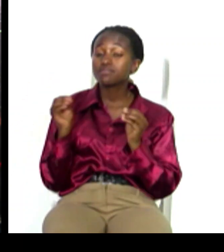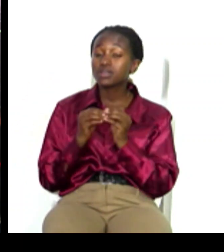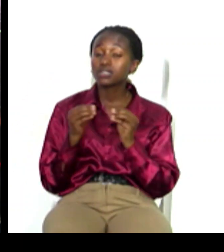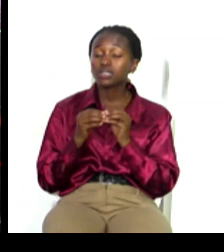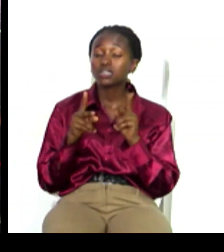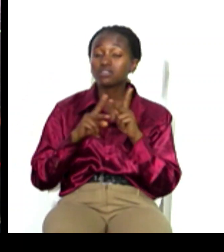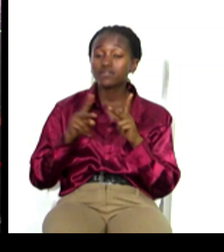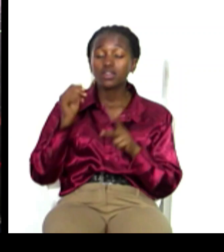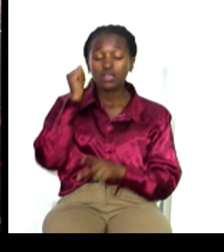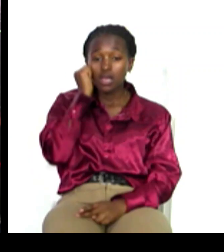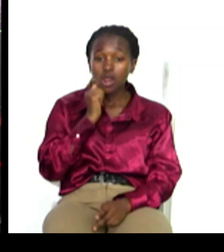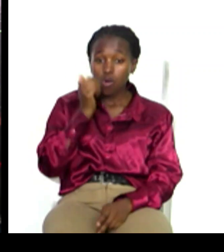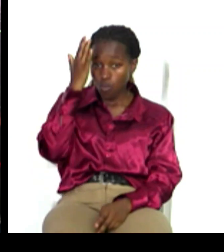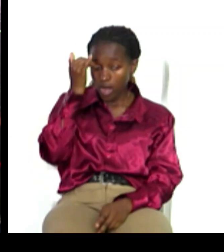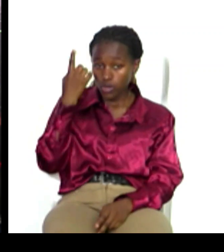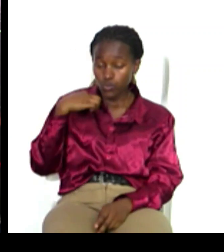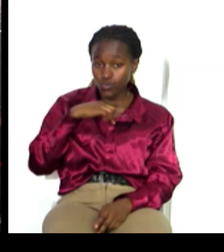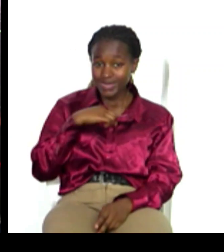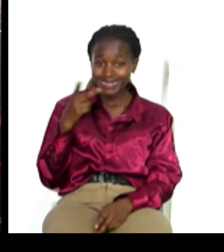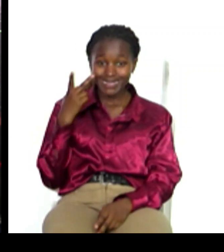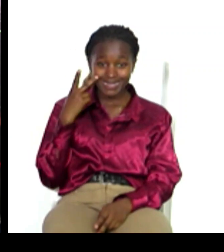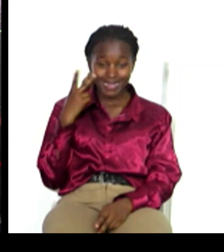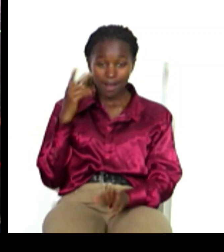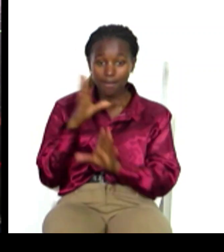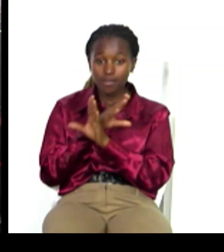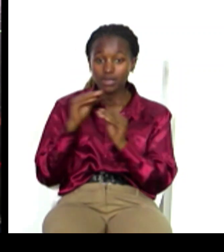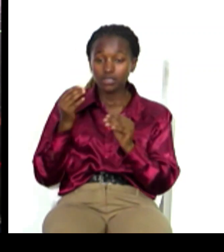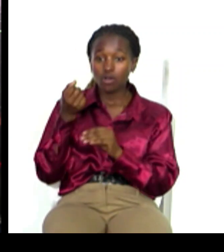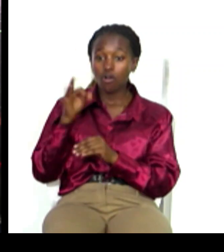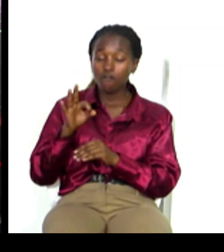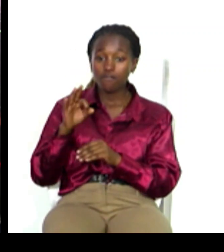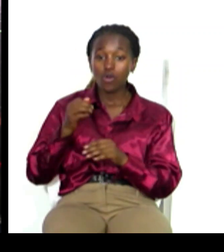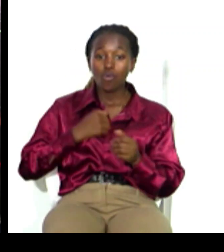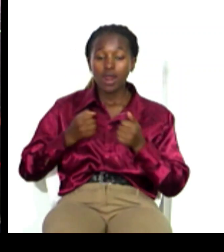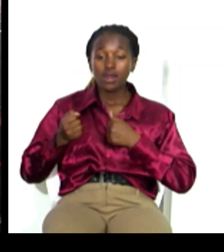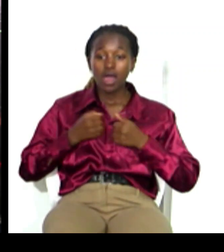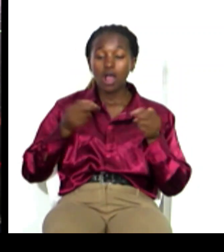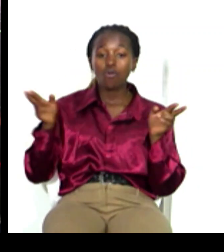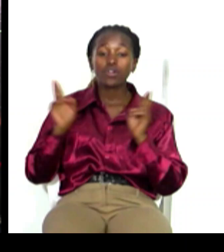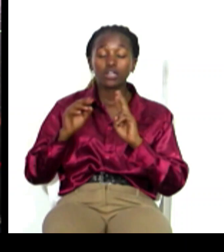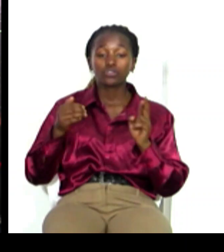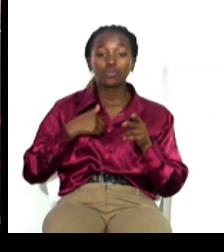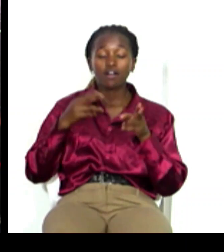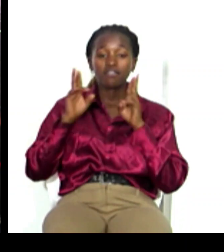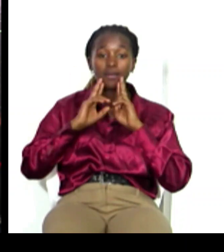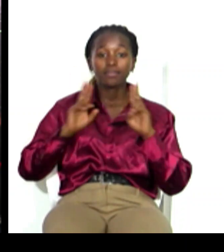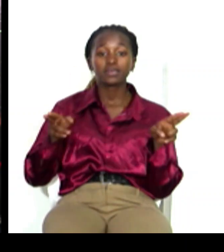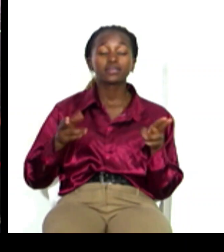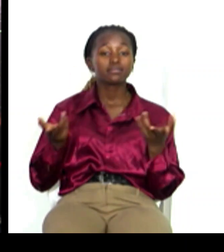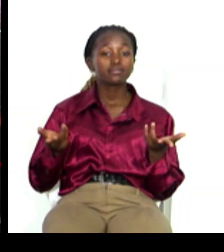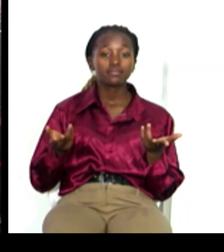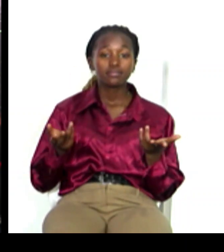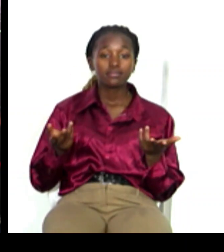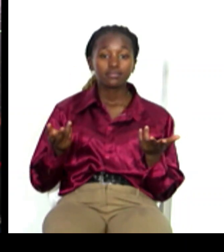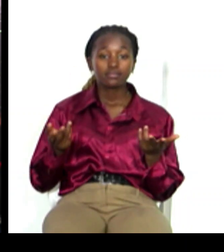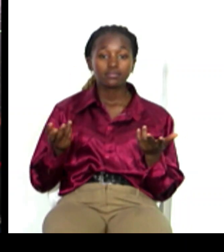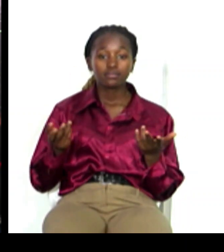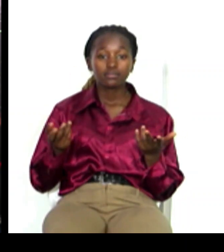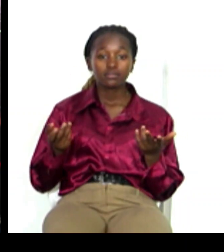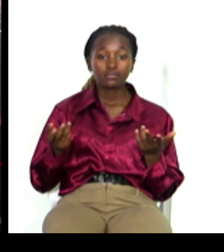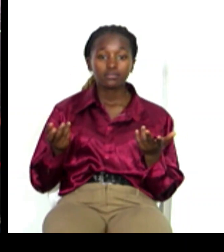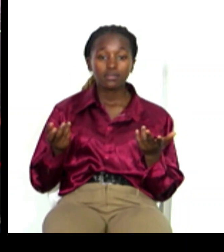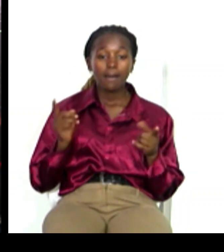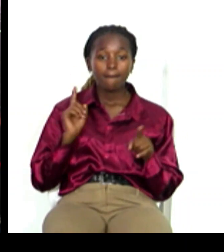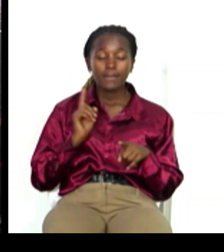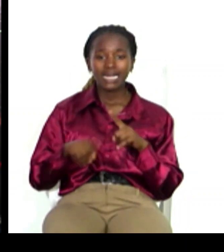that the president of Rwanda is determined to bring this peace in, to make sure that there is peace between Rwanda and